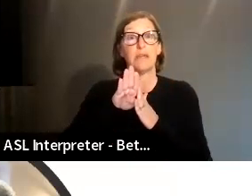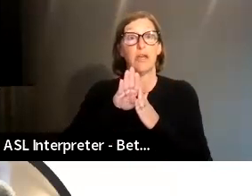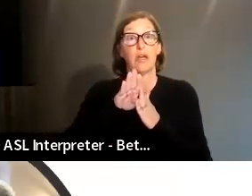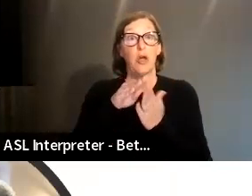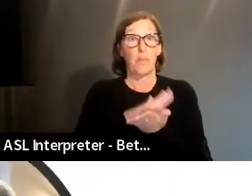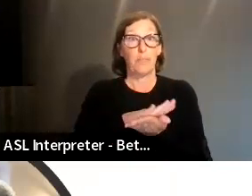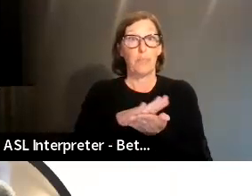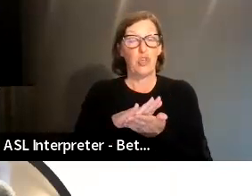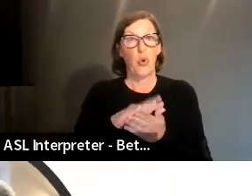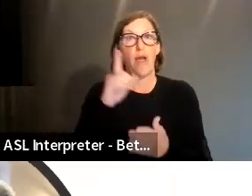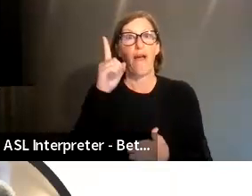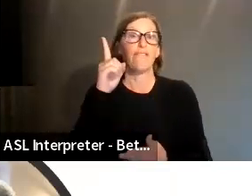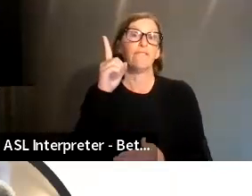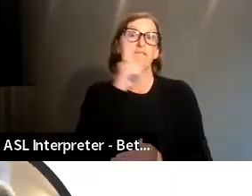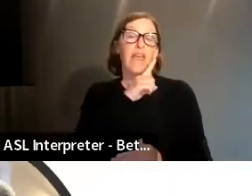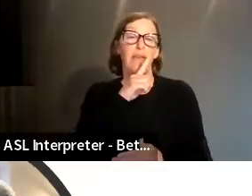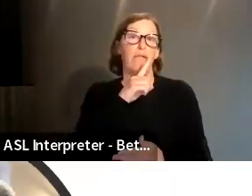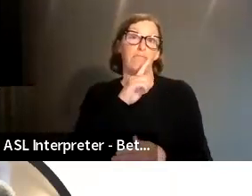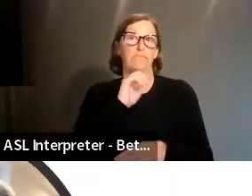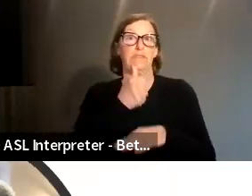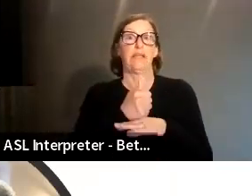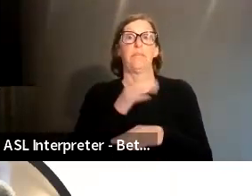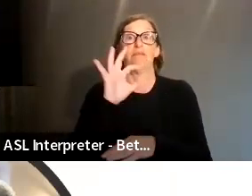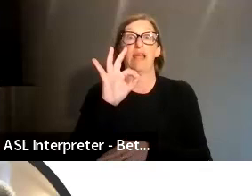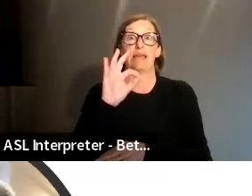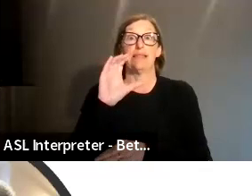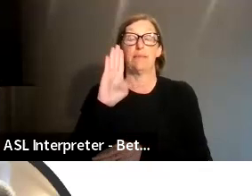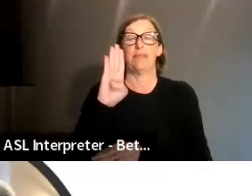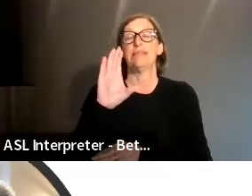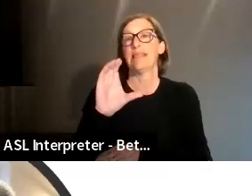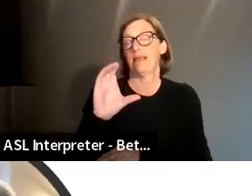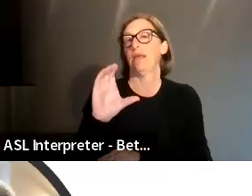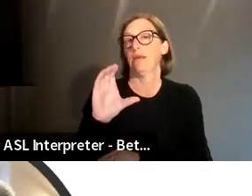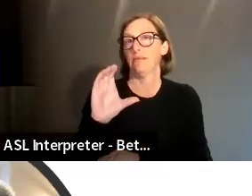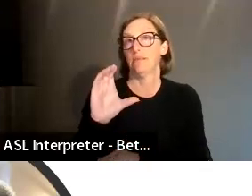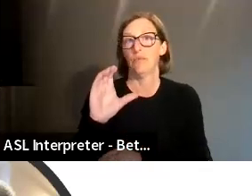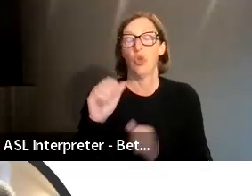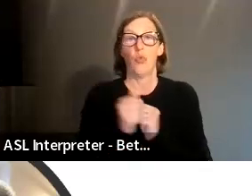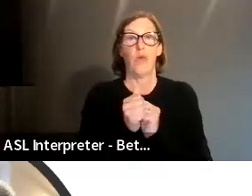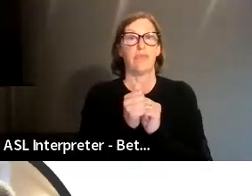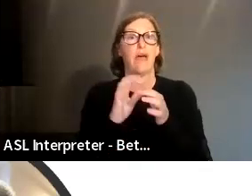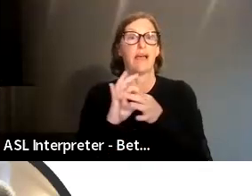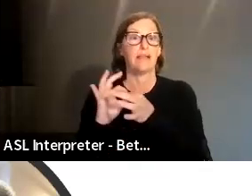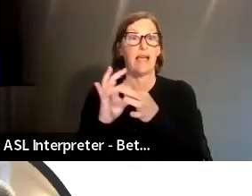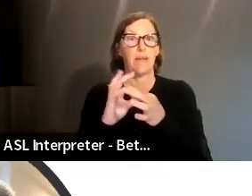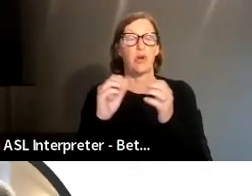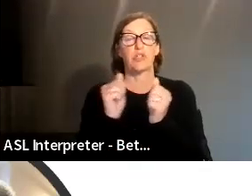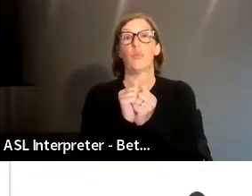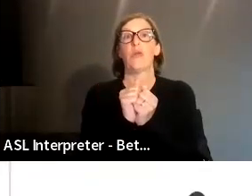formulation of 9-cis beta-carotene with the collaboration with the Bolvatnik